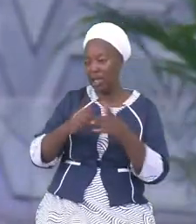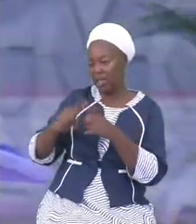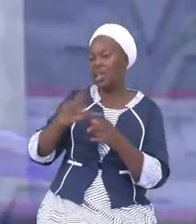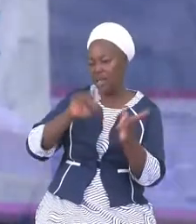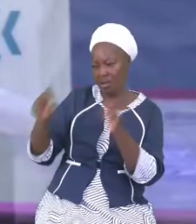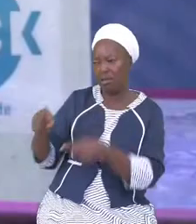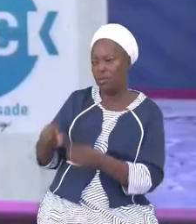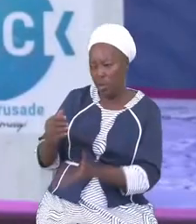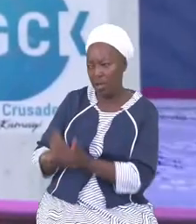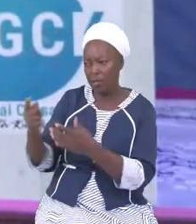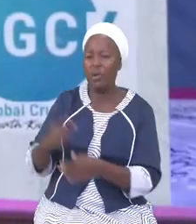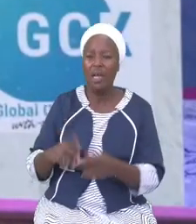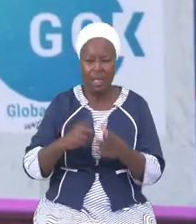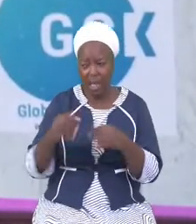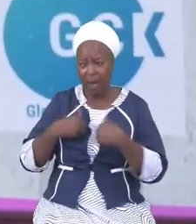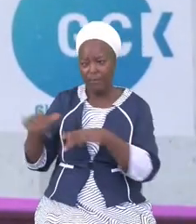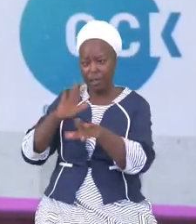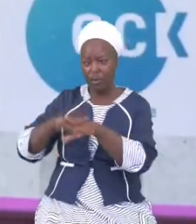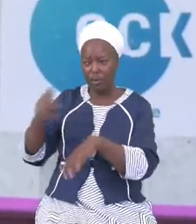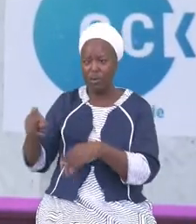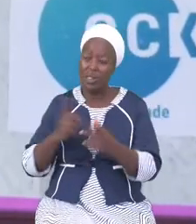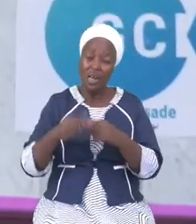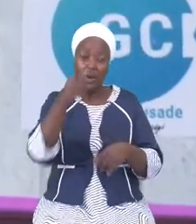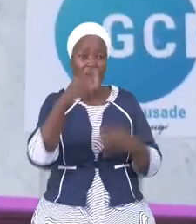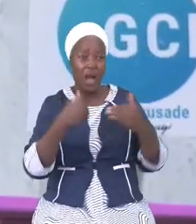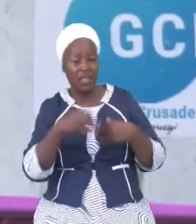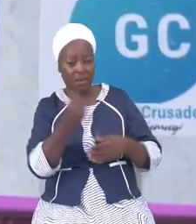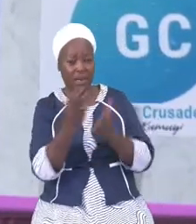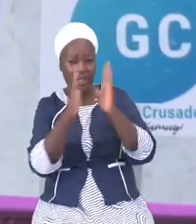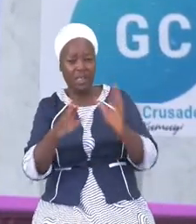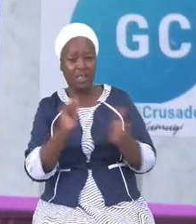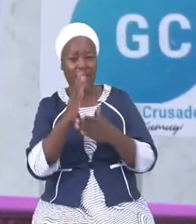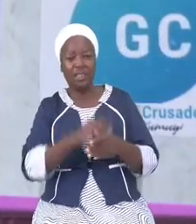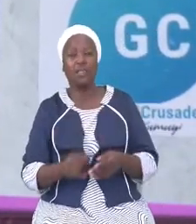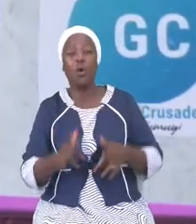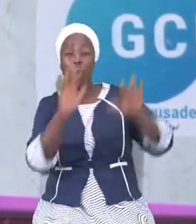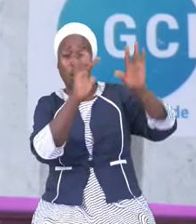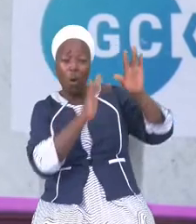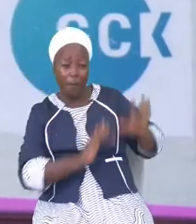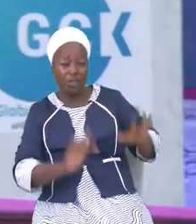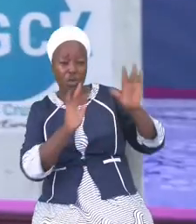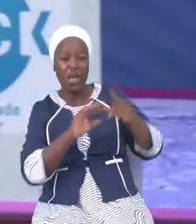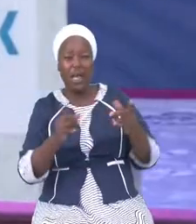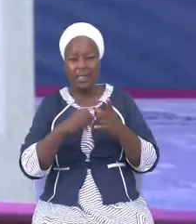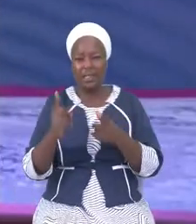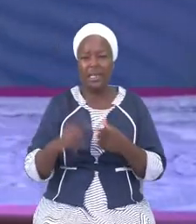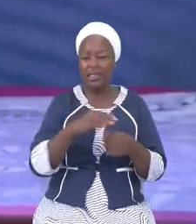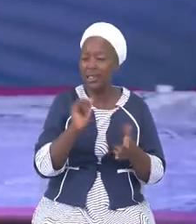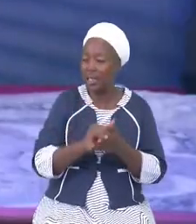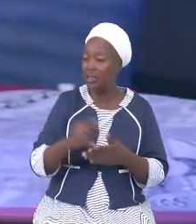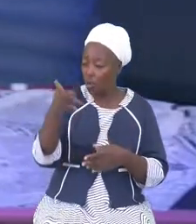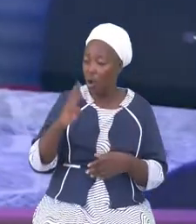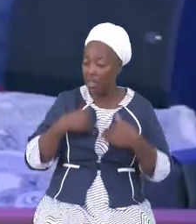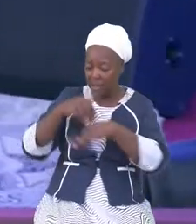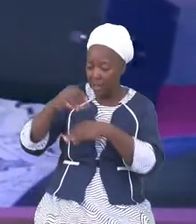Compassion. And he sends the messenger, Compassion. God has sent me to you. He wants to have compassion on you. God has a